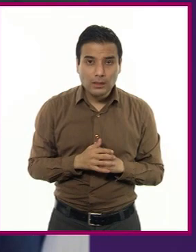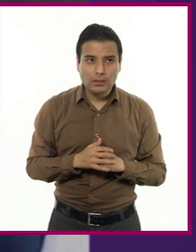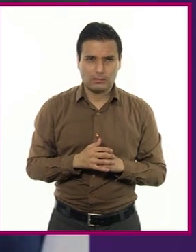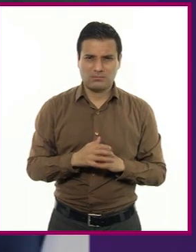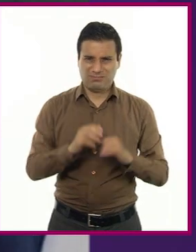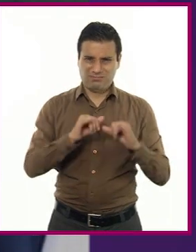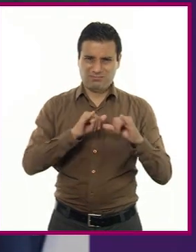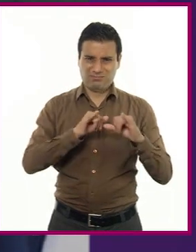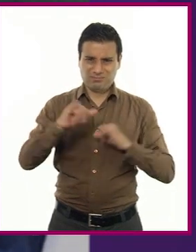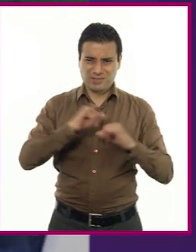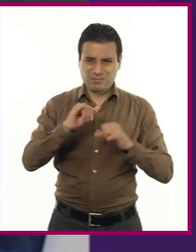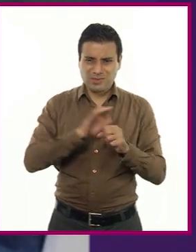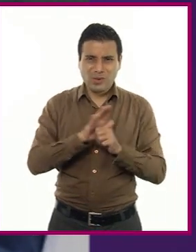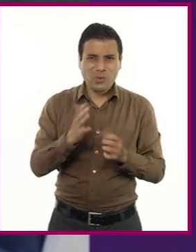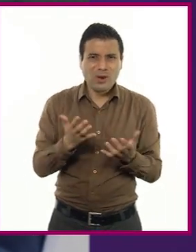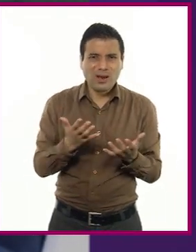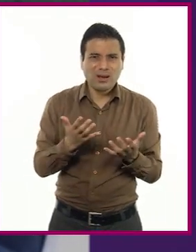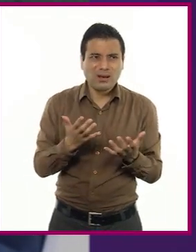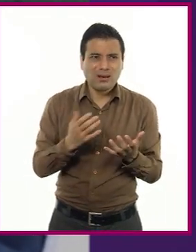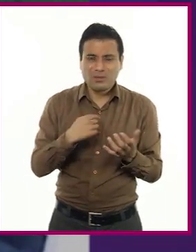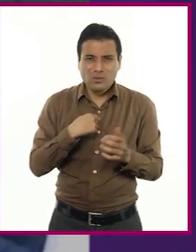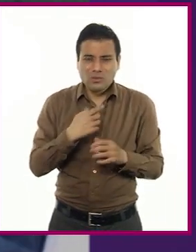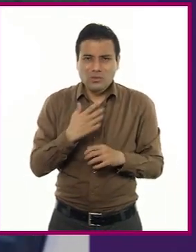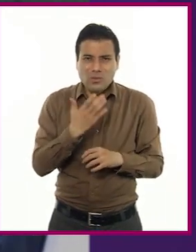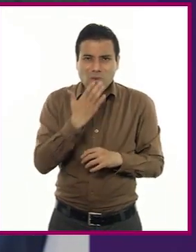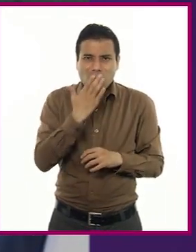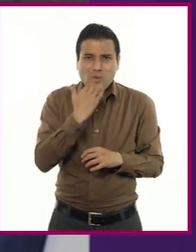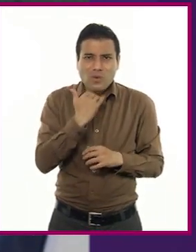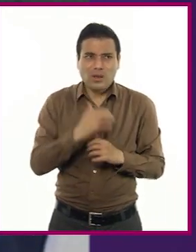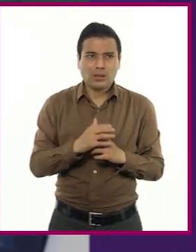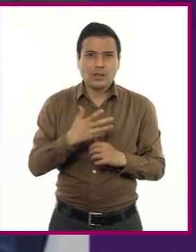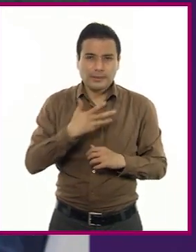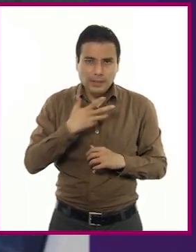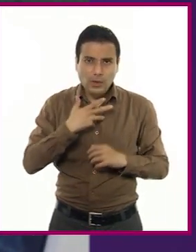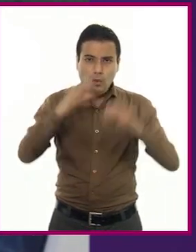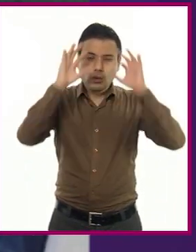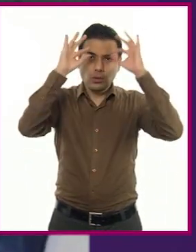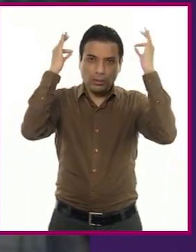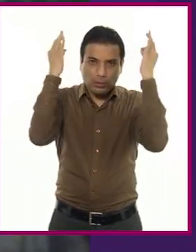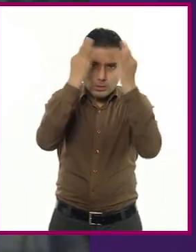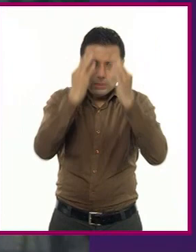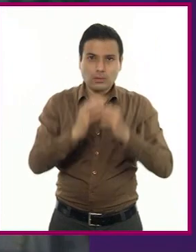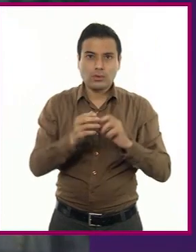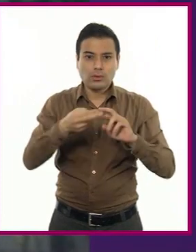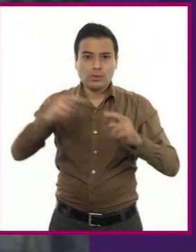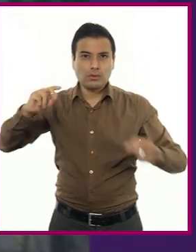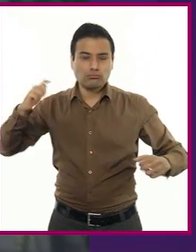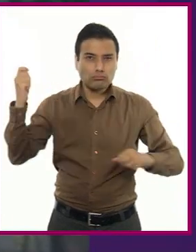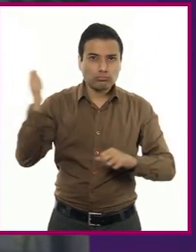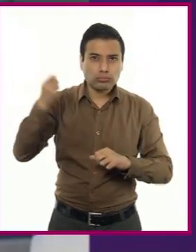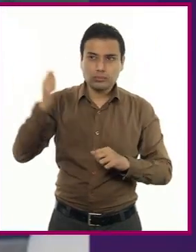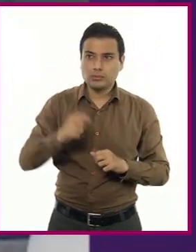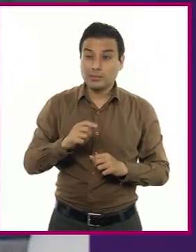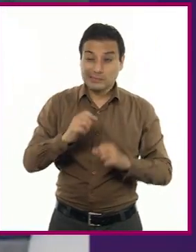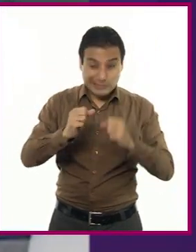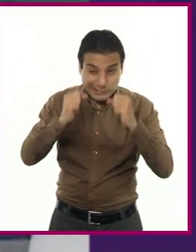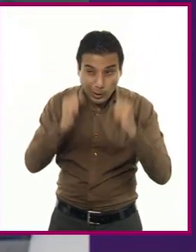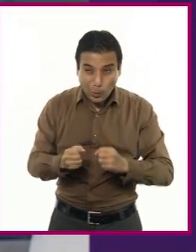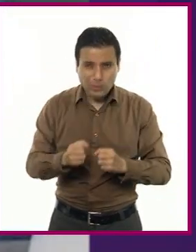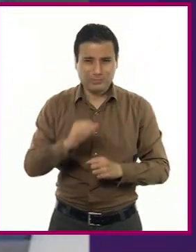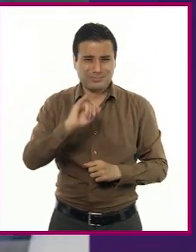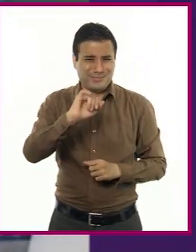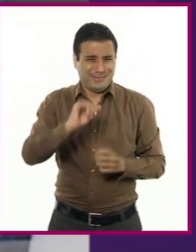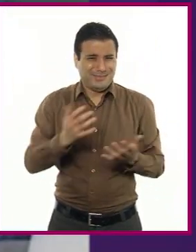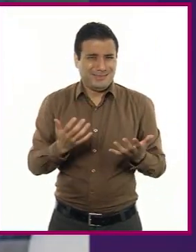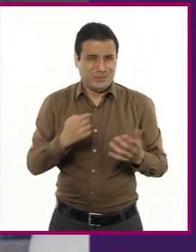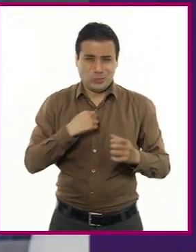What map? I don't have your map, Mr. Dean. I have your hat and your whip. Are you sure, Brian? Yes, of course I'm